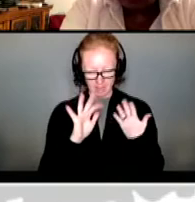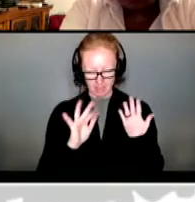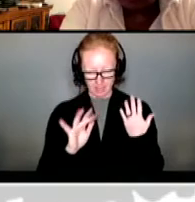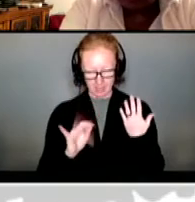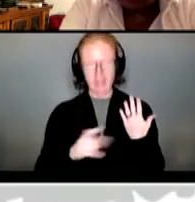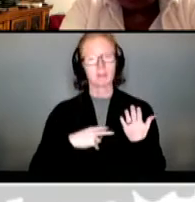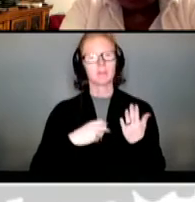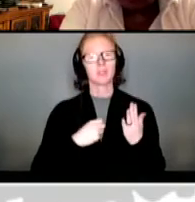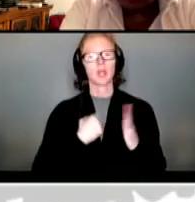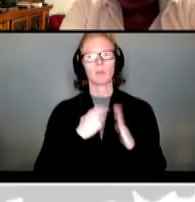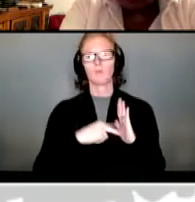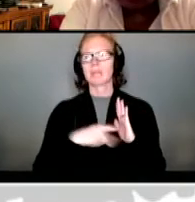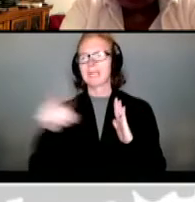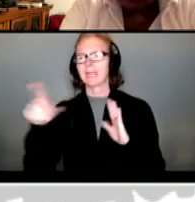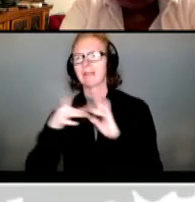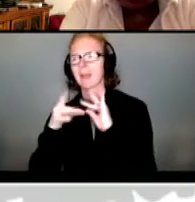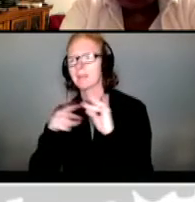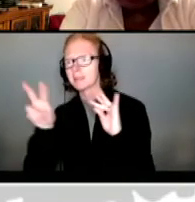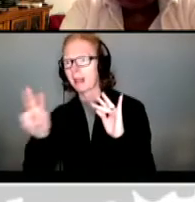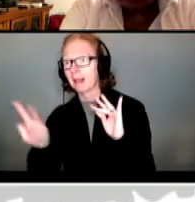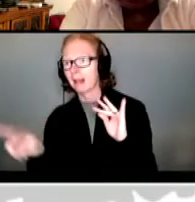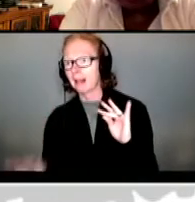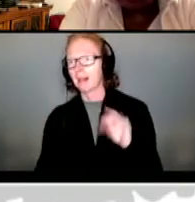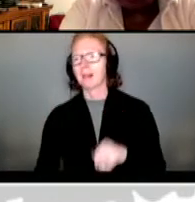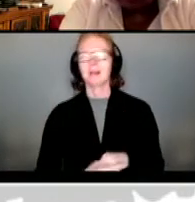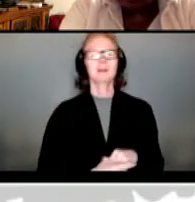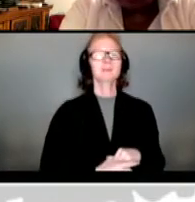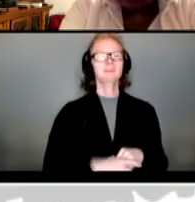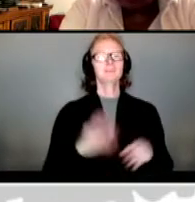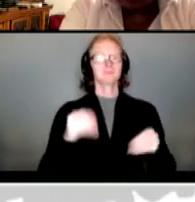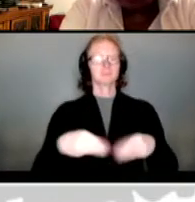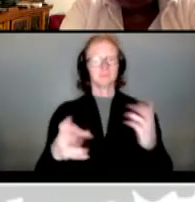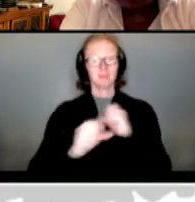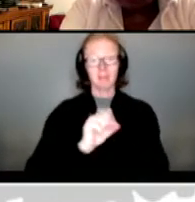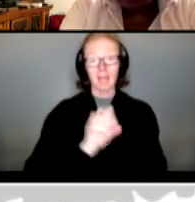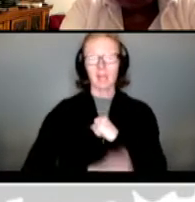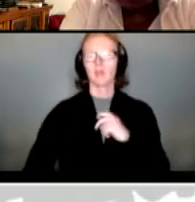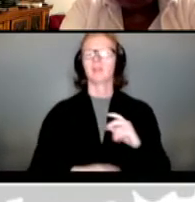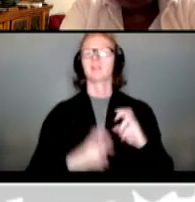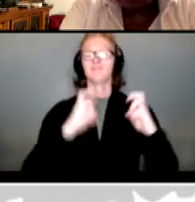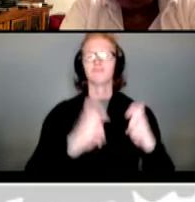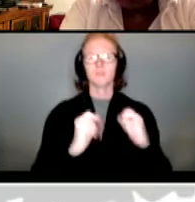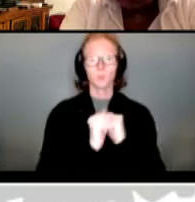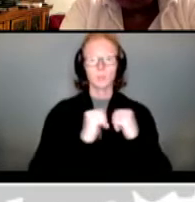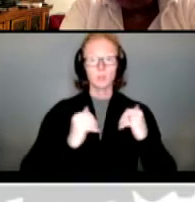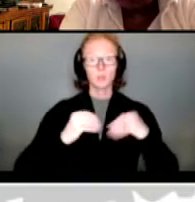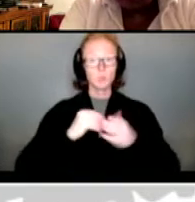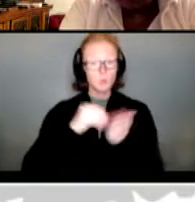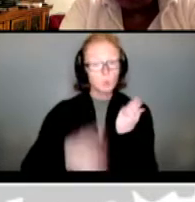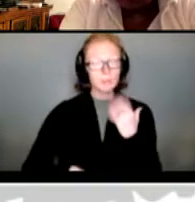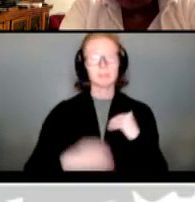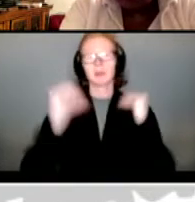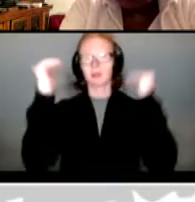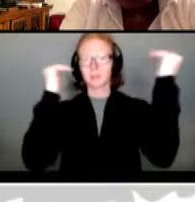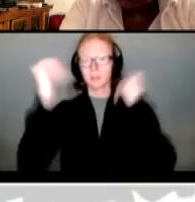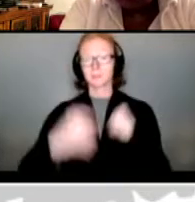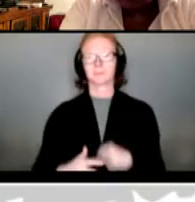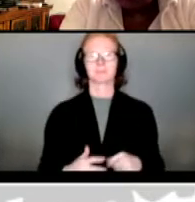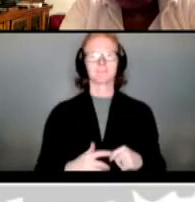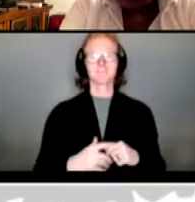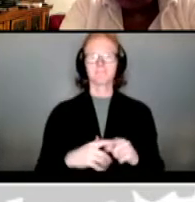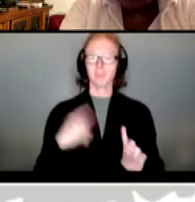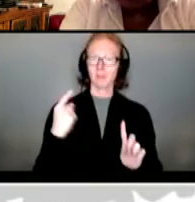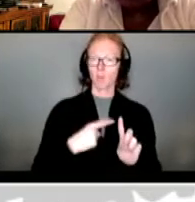I'm reading comments as this goes. We're passing out flyers, we're meeting with students, we're meeting with adults. We're trying to get folks to first come to this meeting and